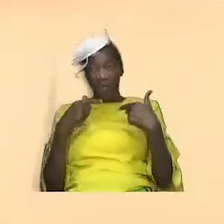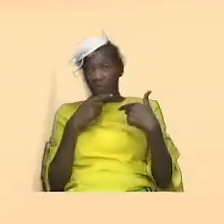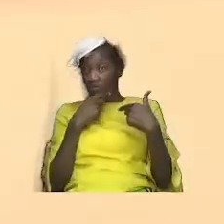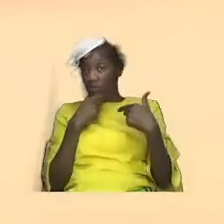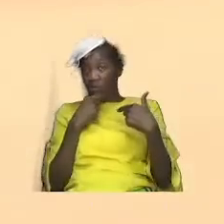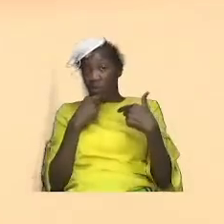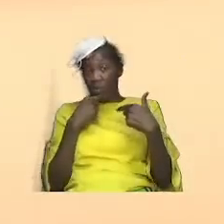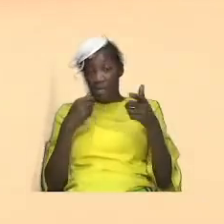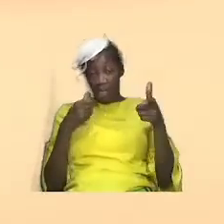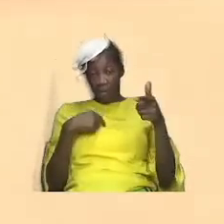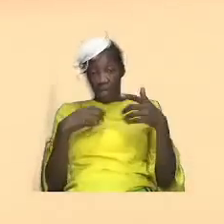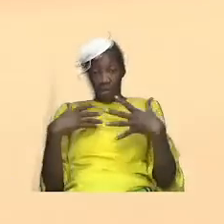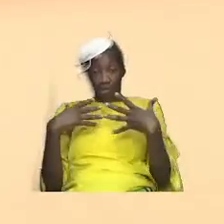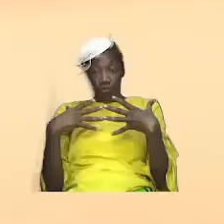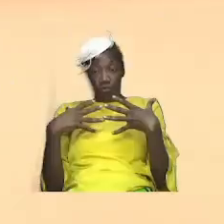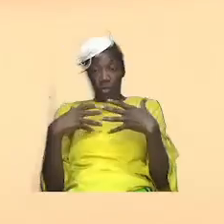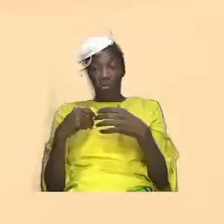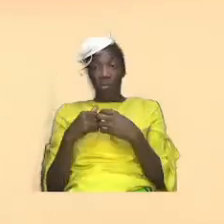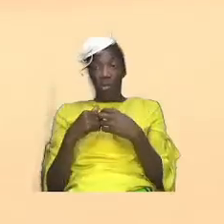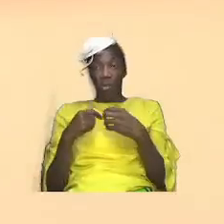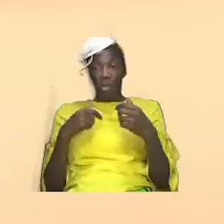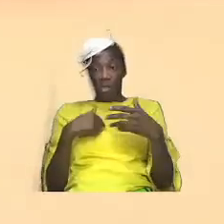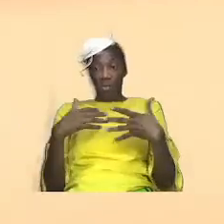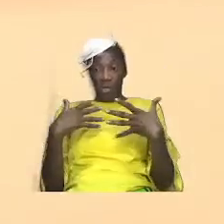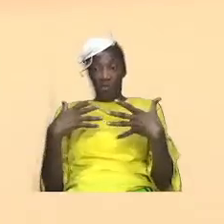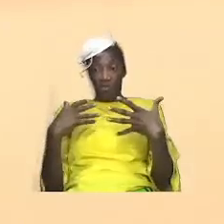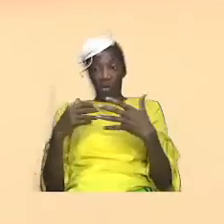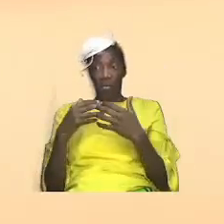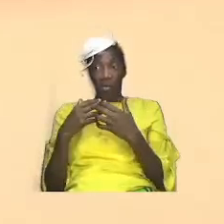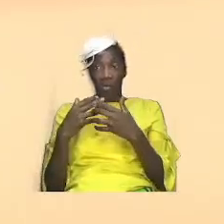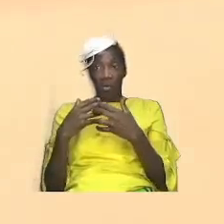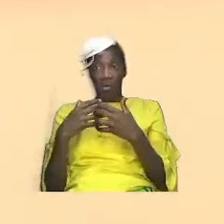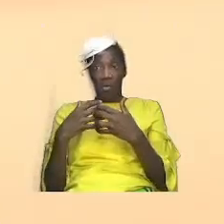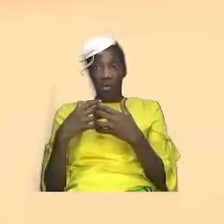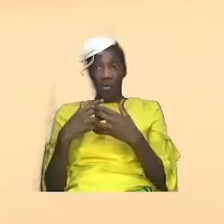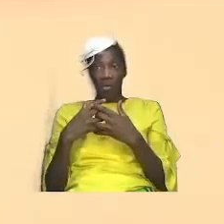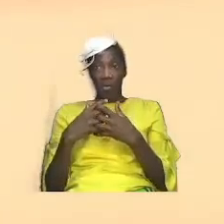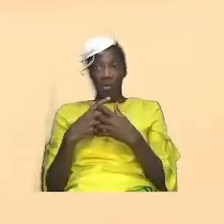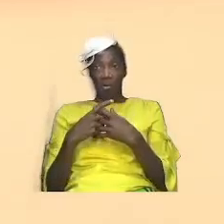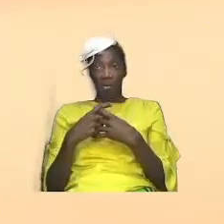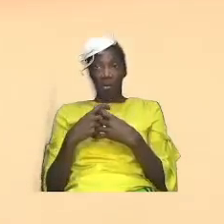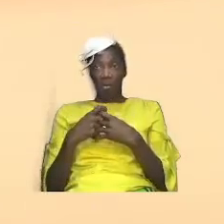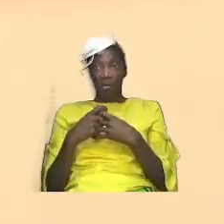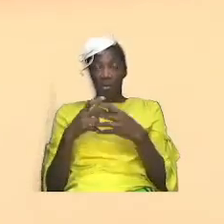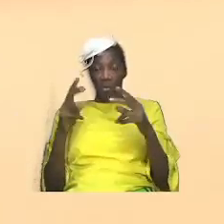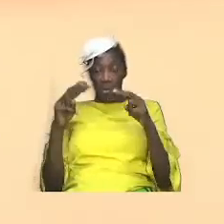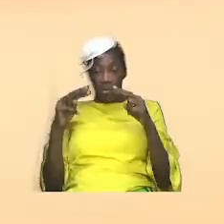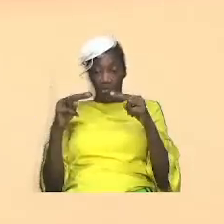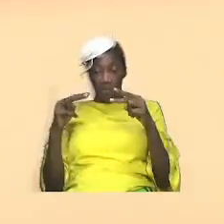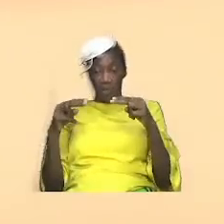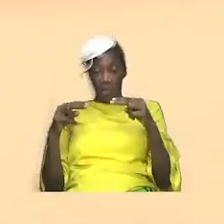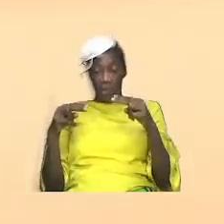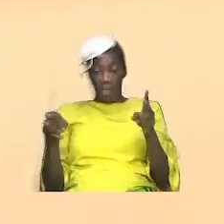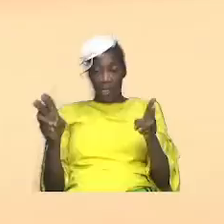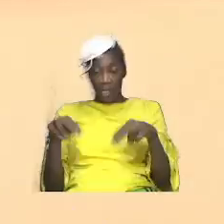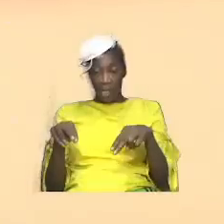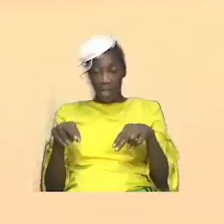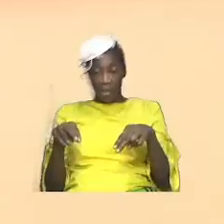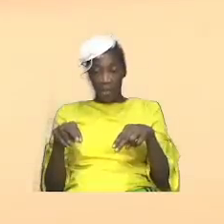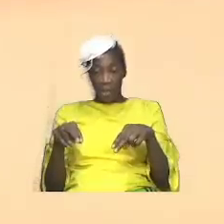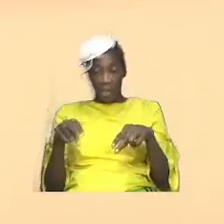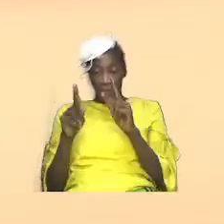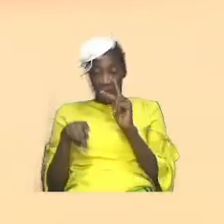I trembled. I trembled. And I will be very happy tonight if folks are